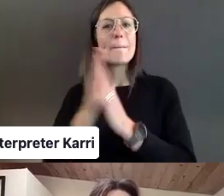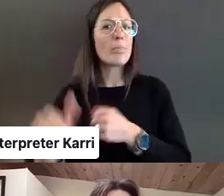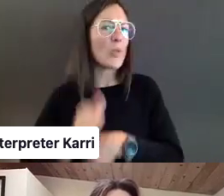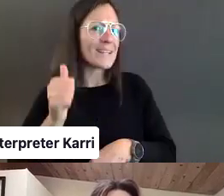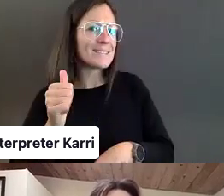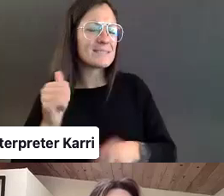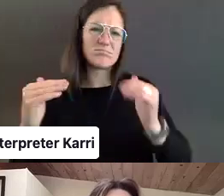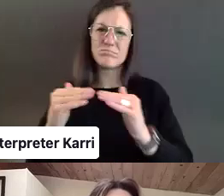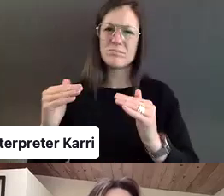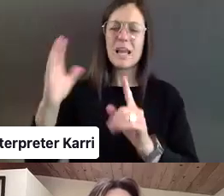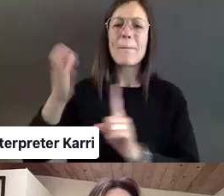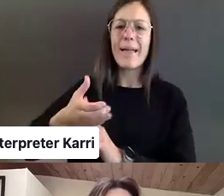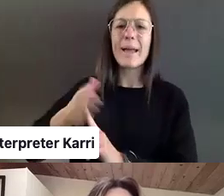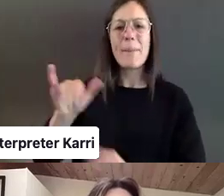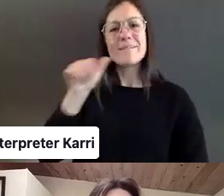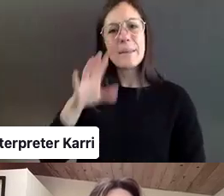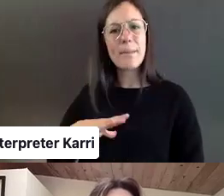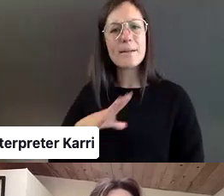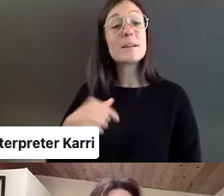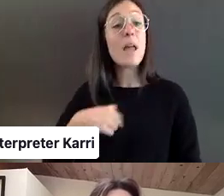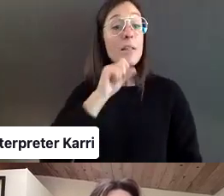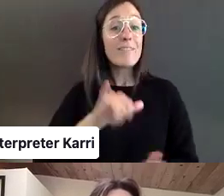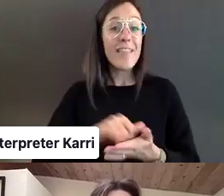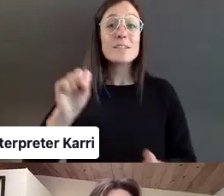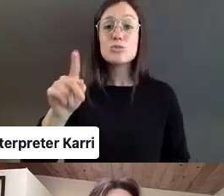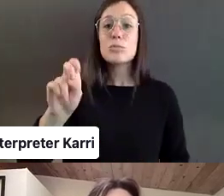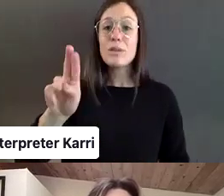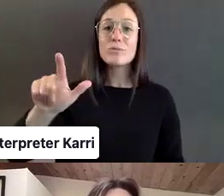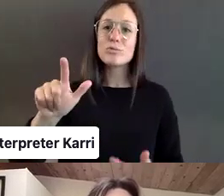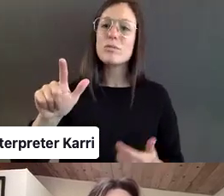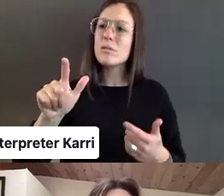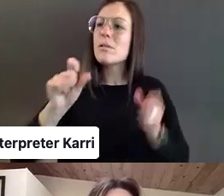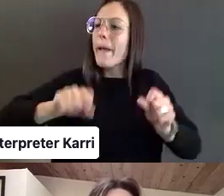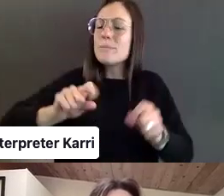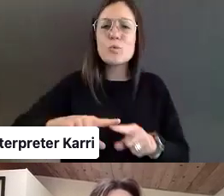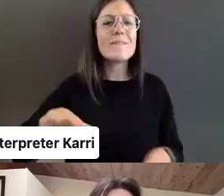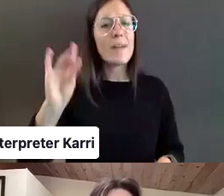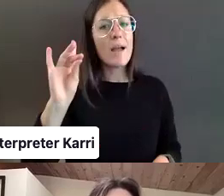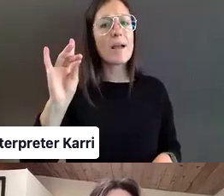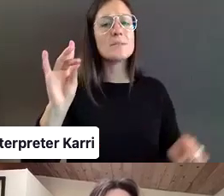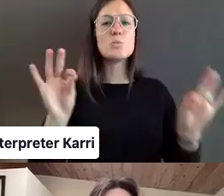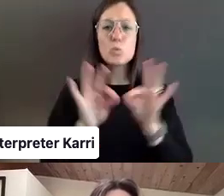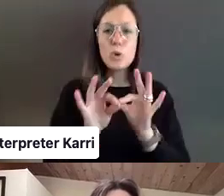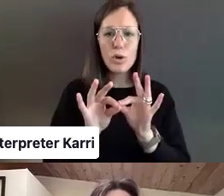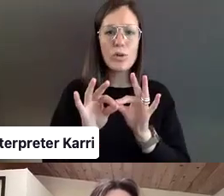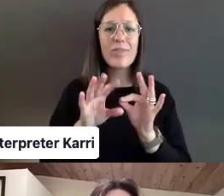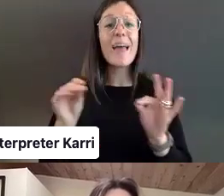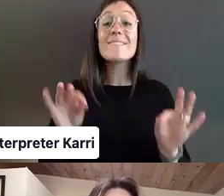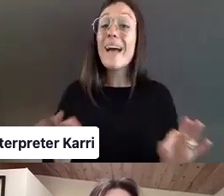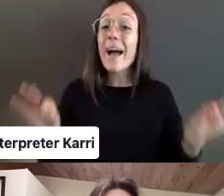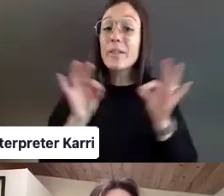female. And I love the fact that Supernatural found worth and